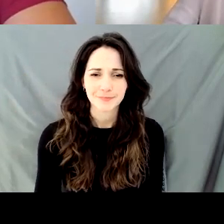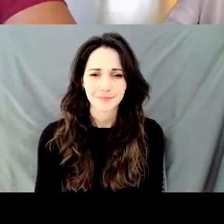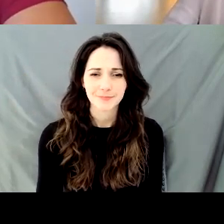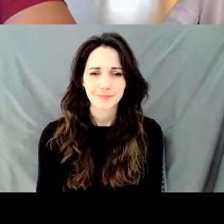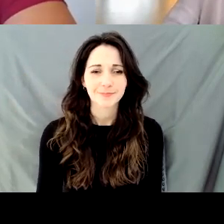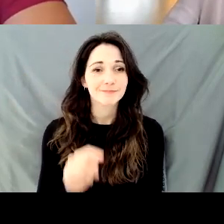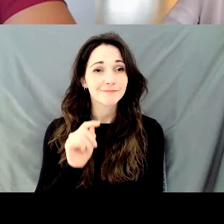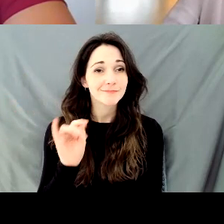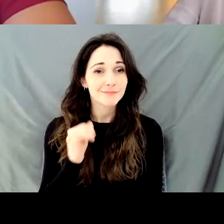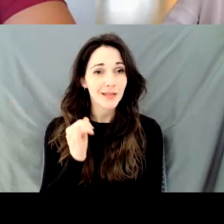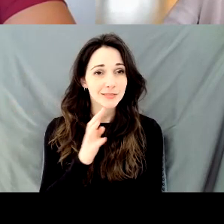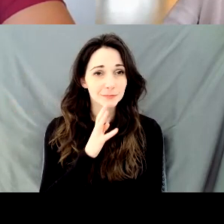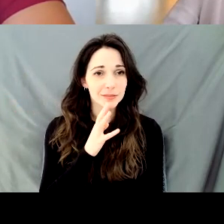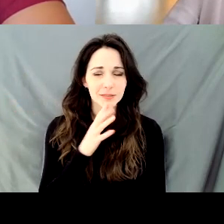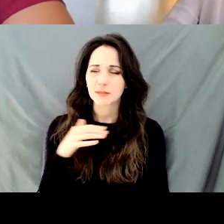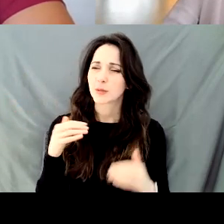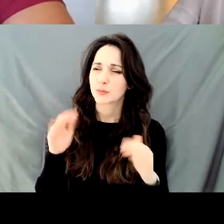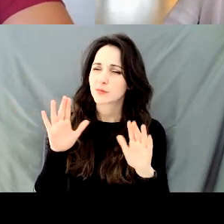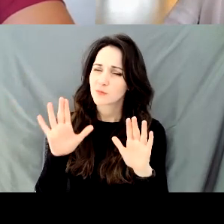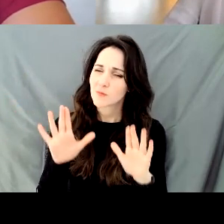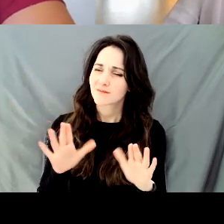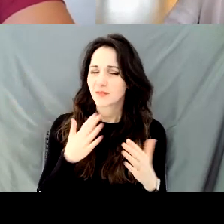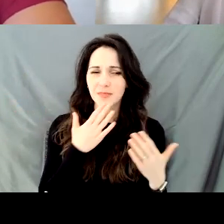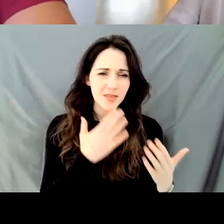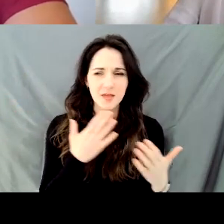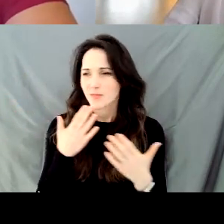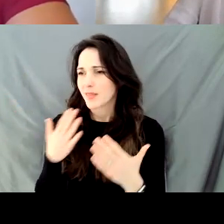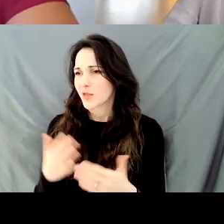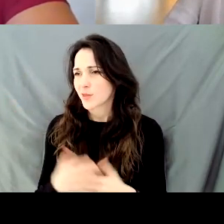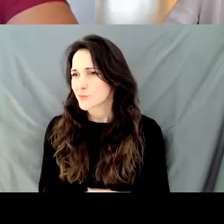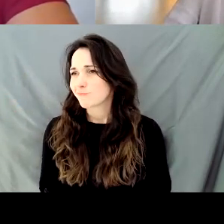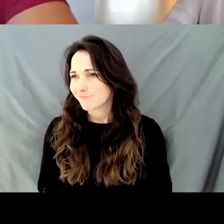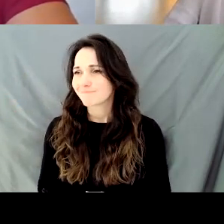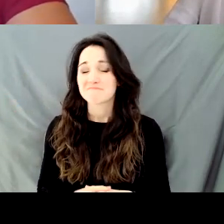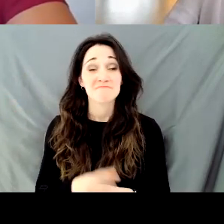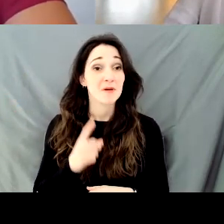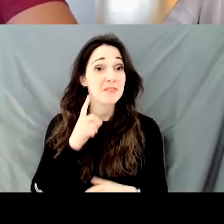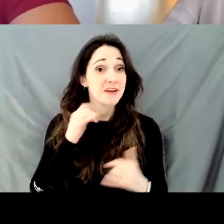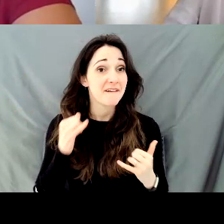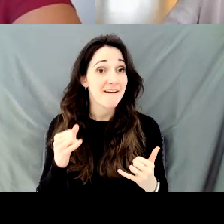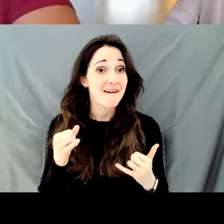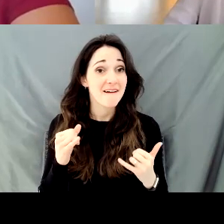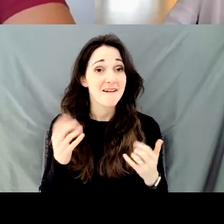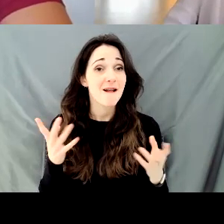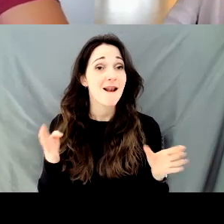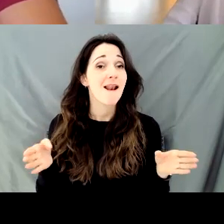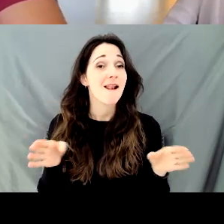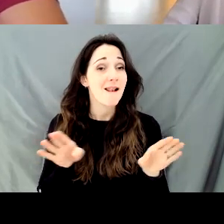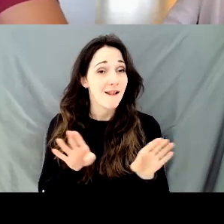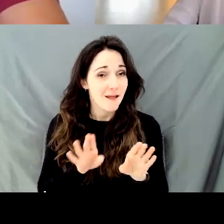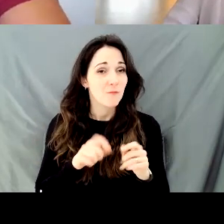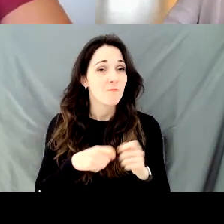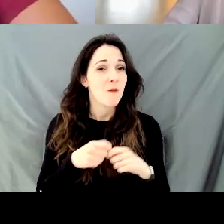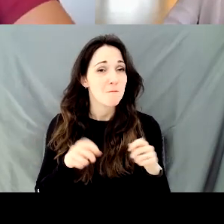Excellent. Thank you both so much. So I think we'll go ahead and wrap up today's session as we near our time.